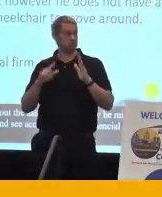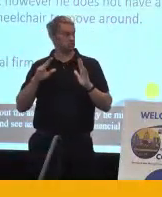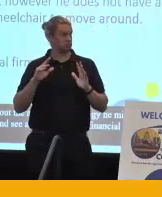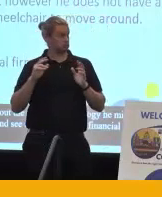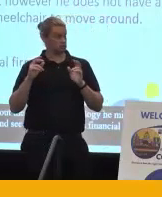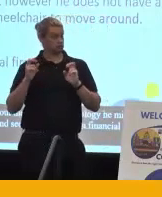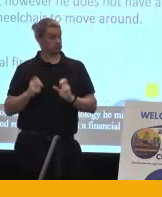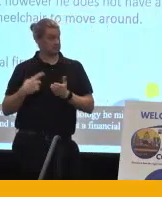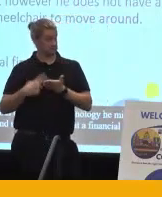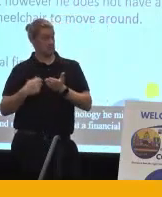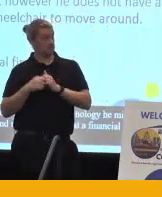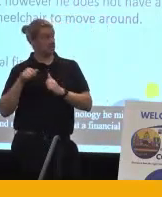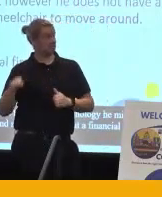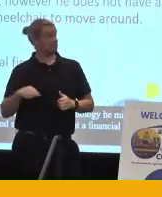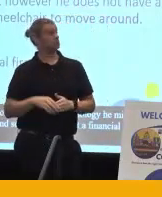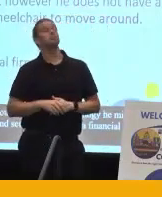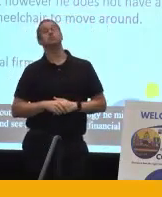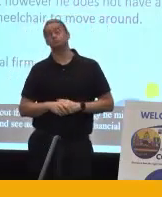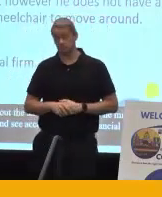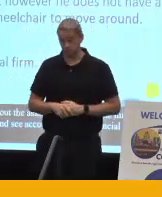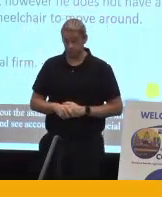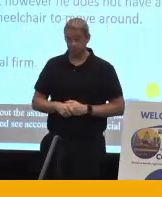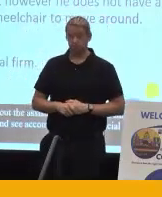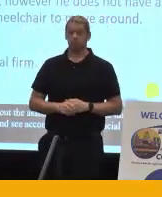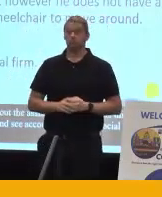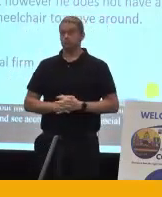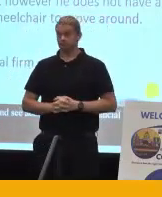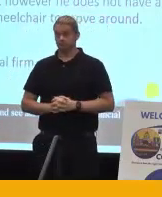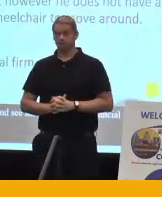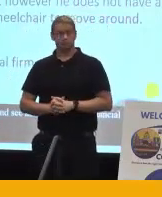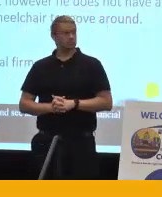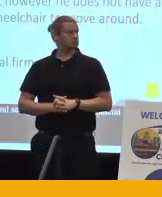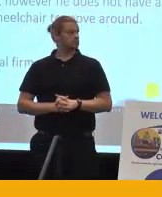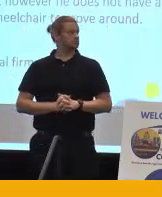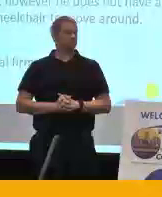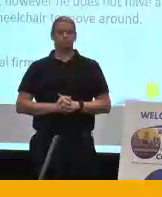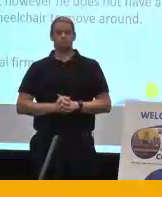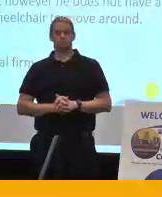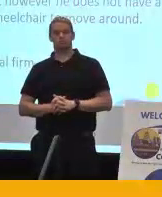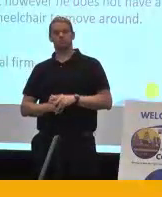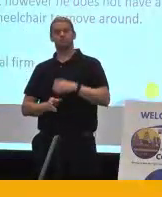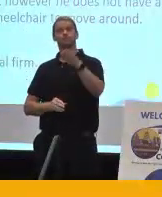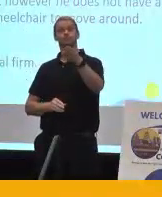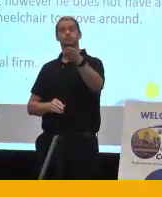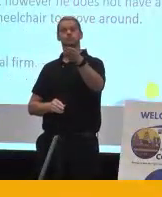Talk to him. Talk to Harold. Talk to Harold, find out. Right. But you had